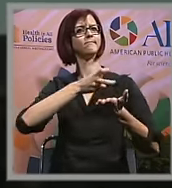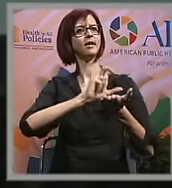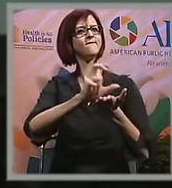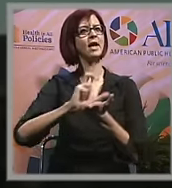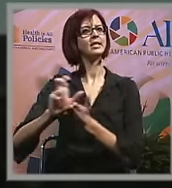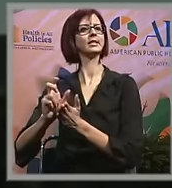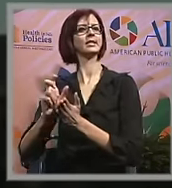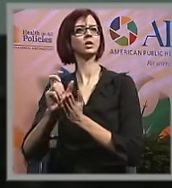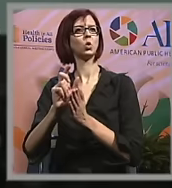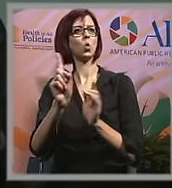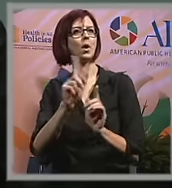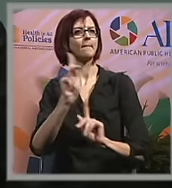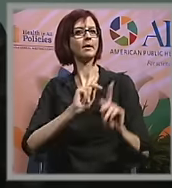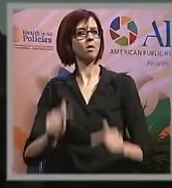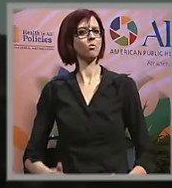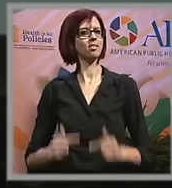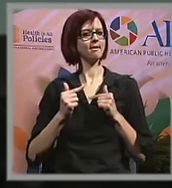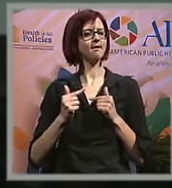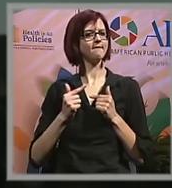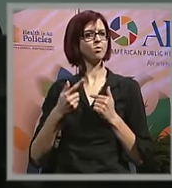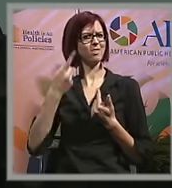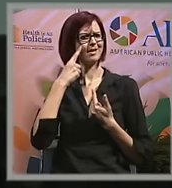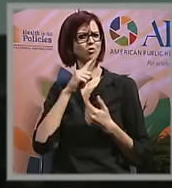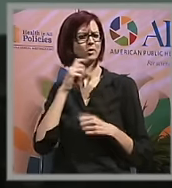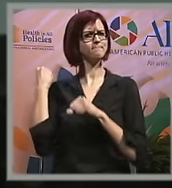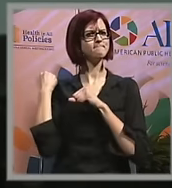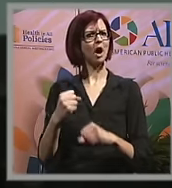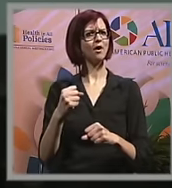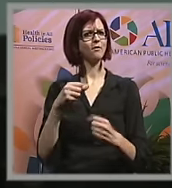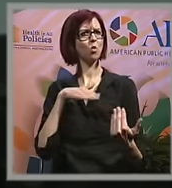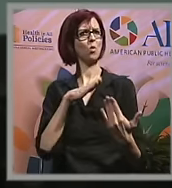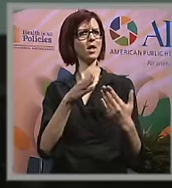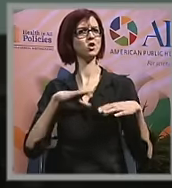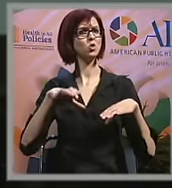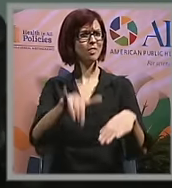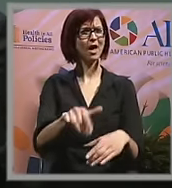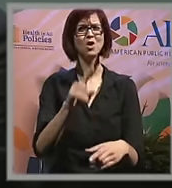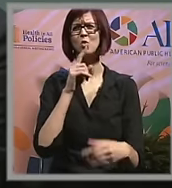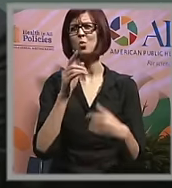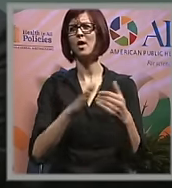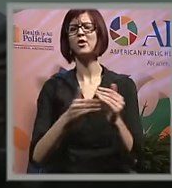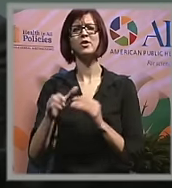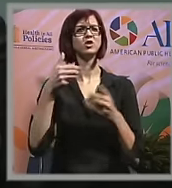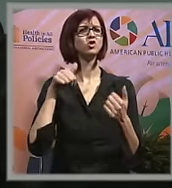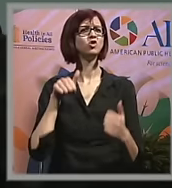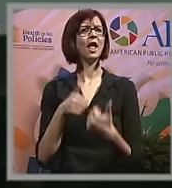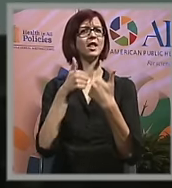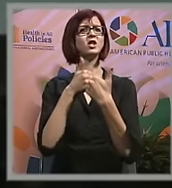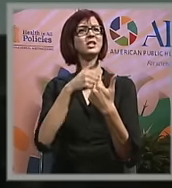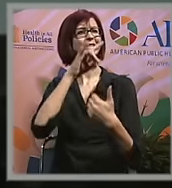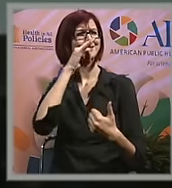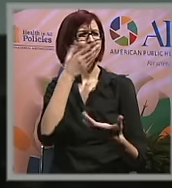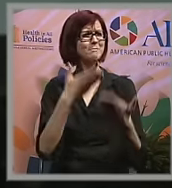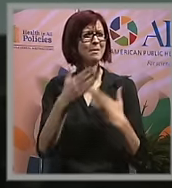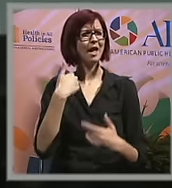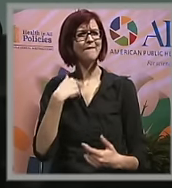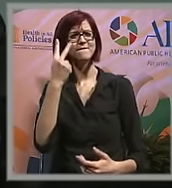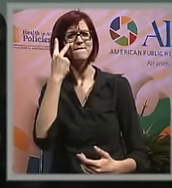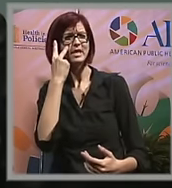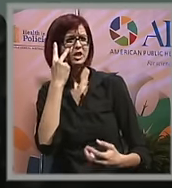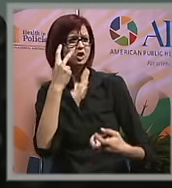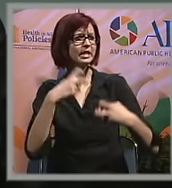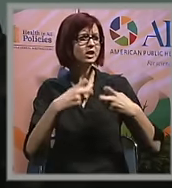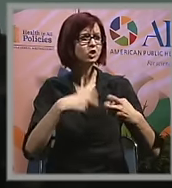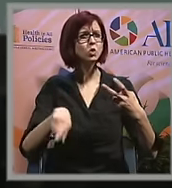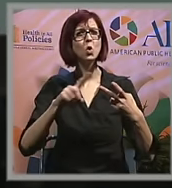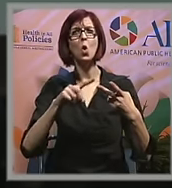people live, we think is a powerful way to do that. And whether the challenge is kids that may have a vision issue,